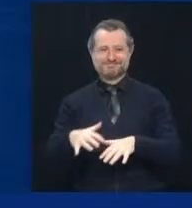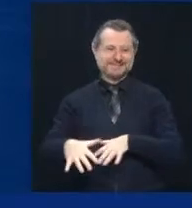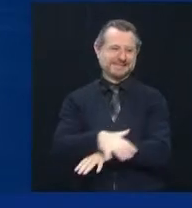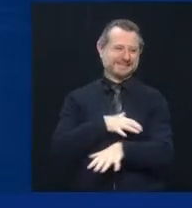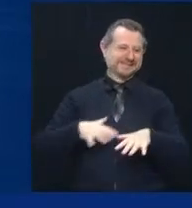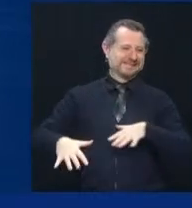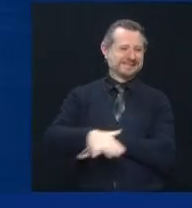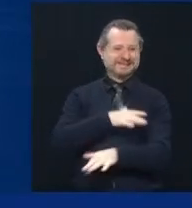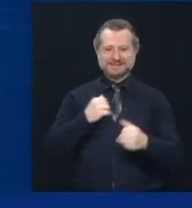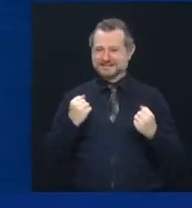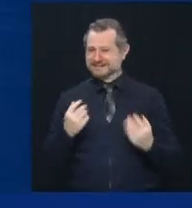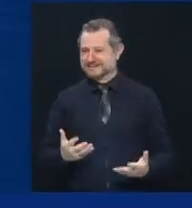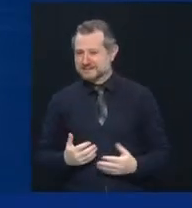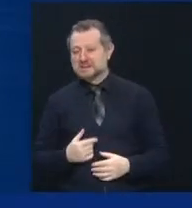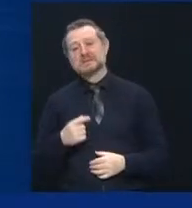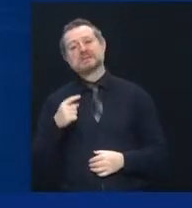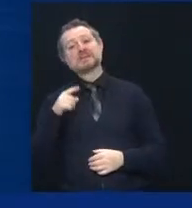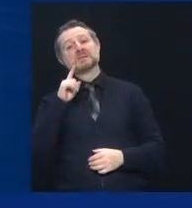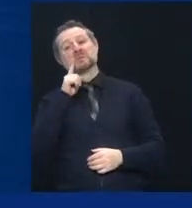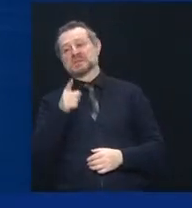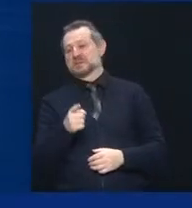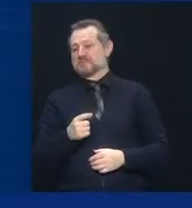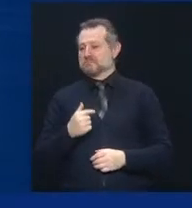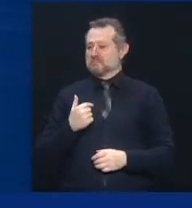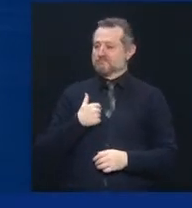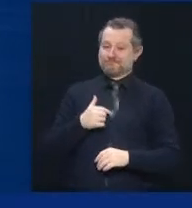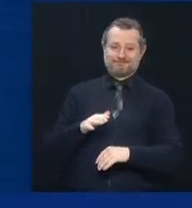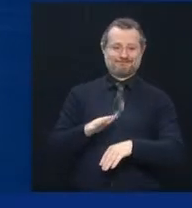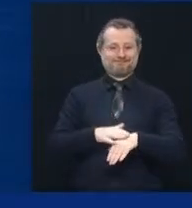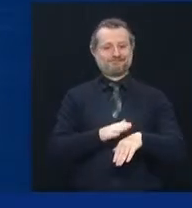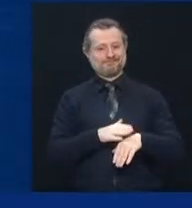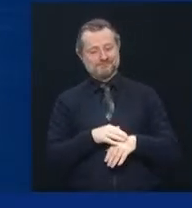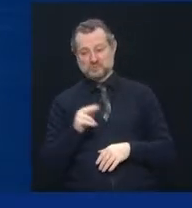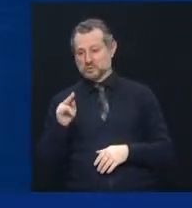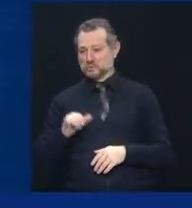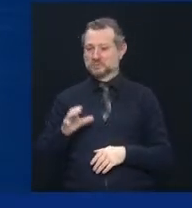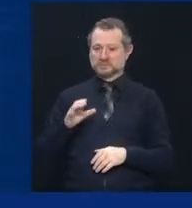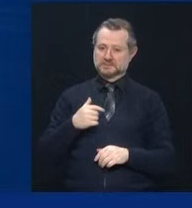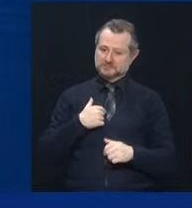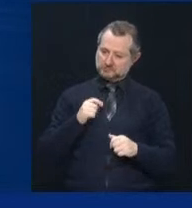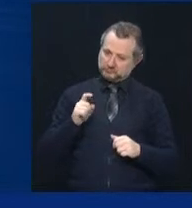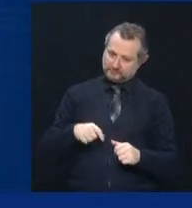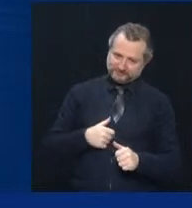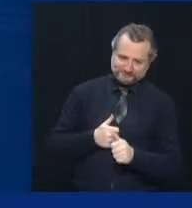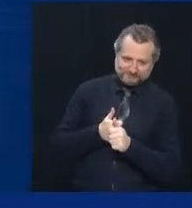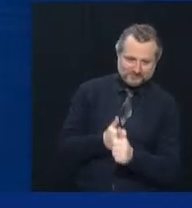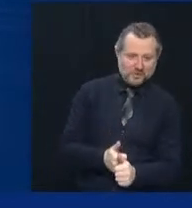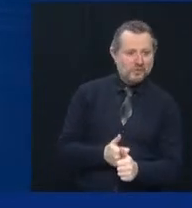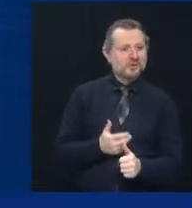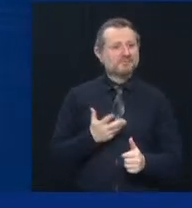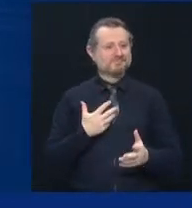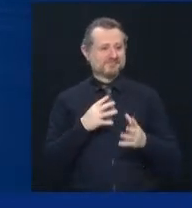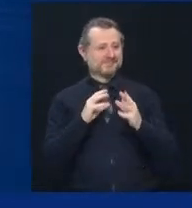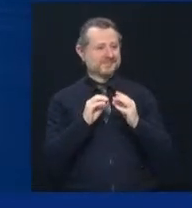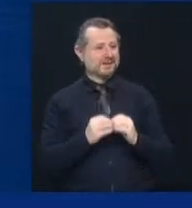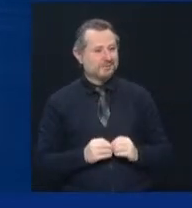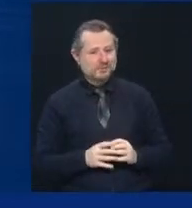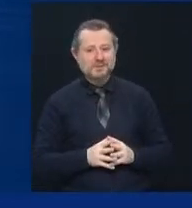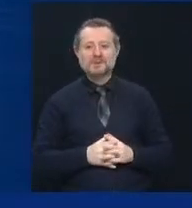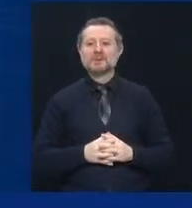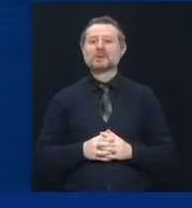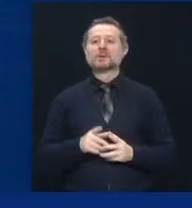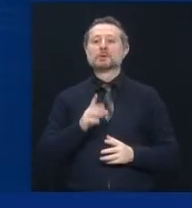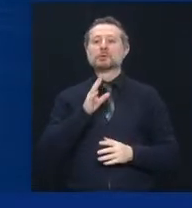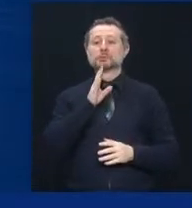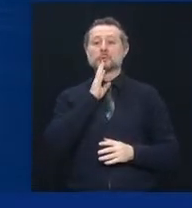we're hyper cautious in New York City, but still following the data. We're going to be talking to all the health officials.